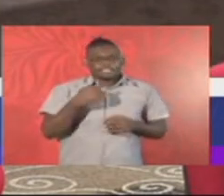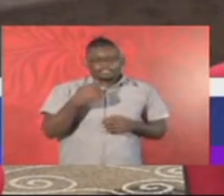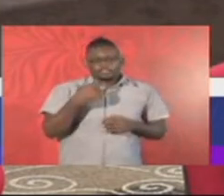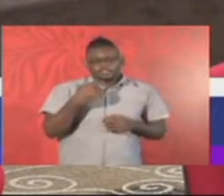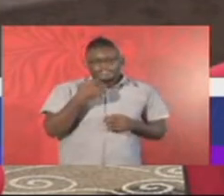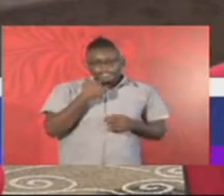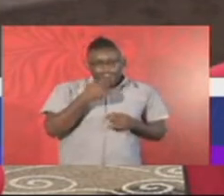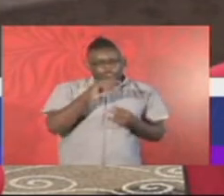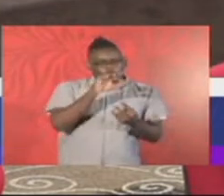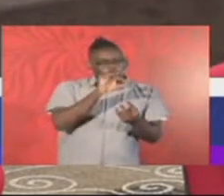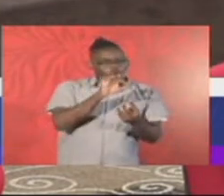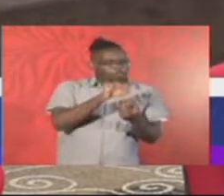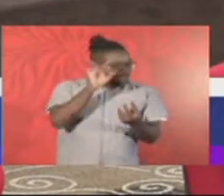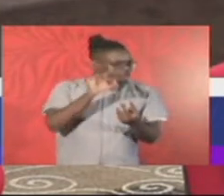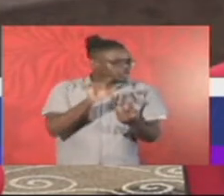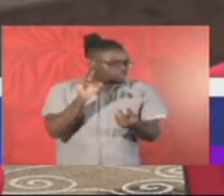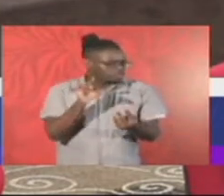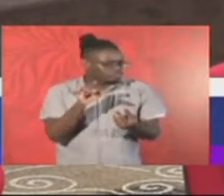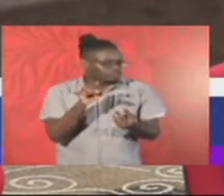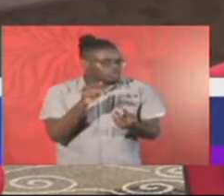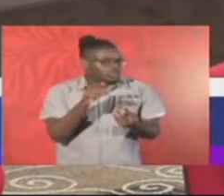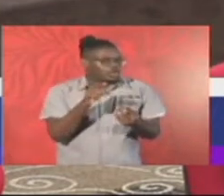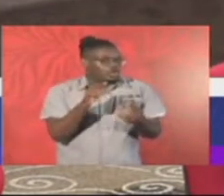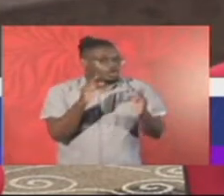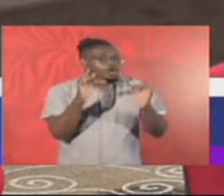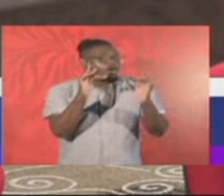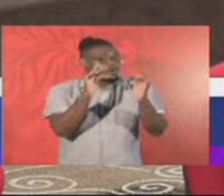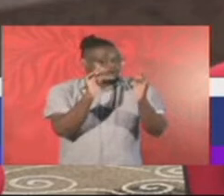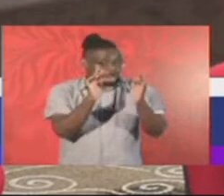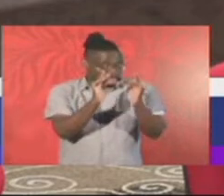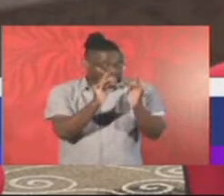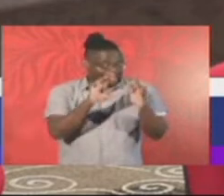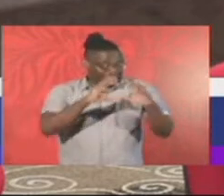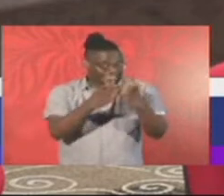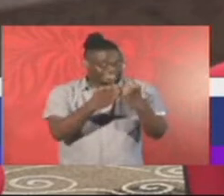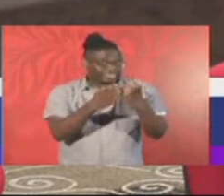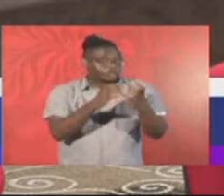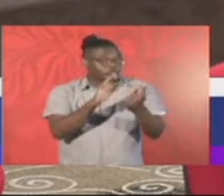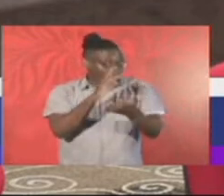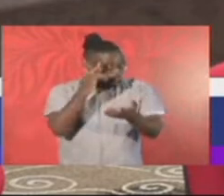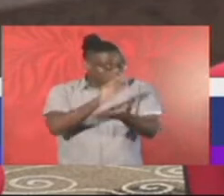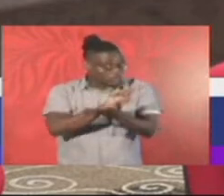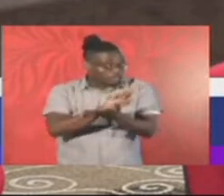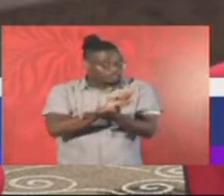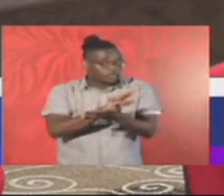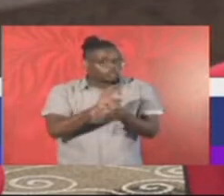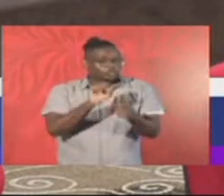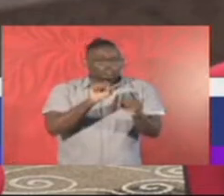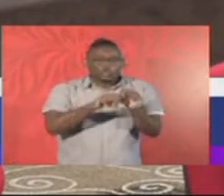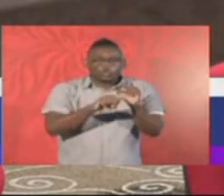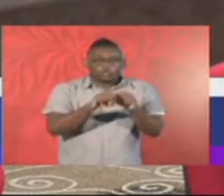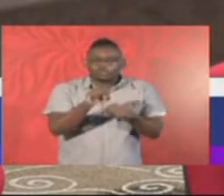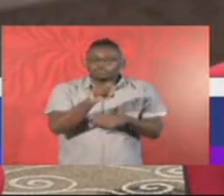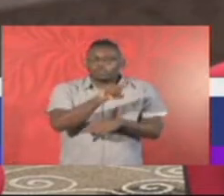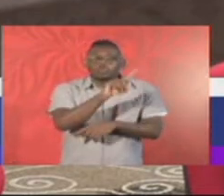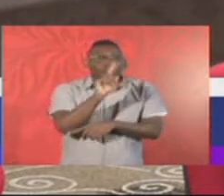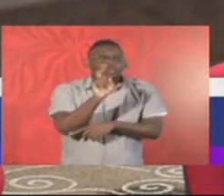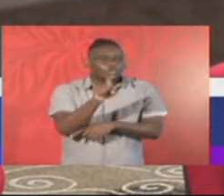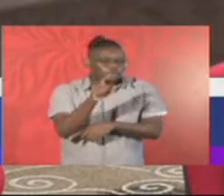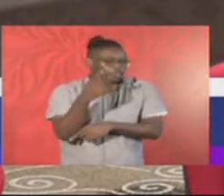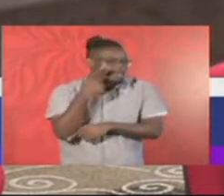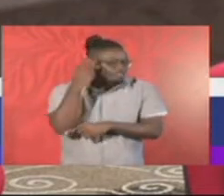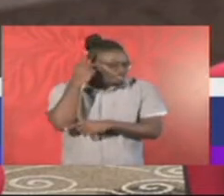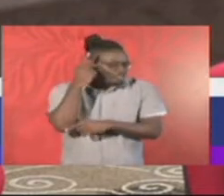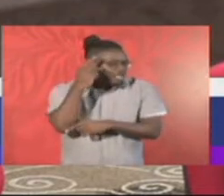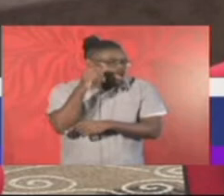said that online schooling is not a substitute. So is it that parents won't have a choice if they want to send their children to school, even